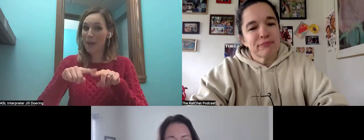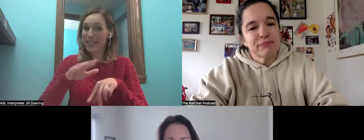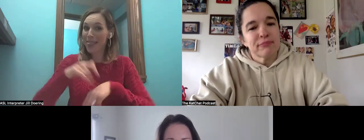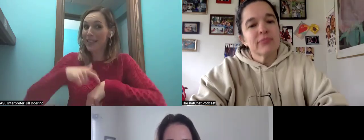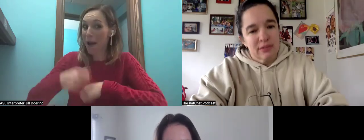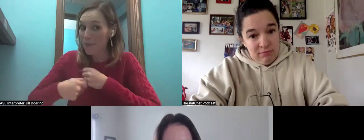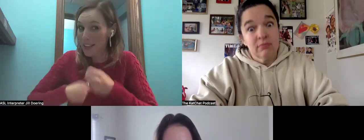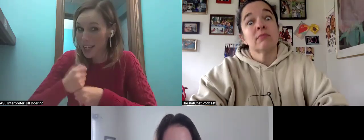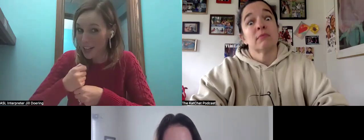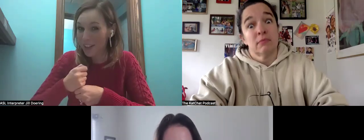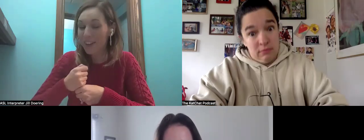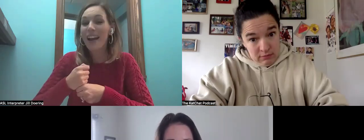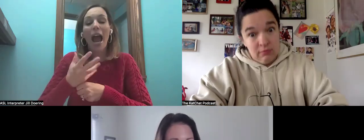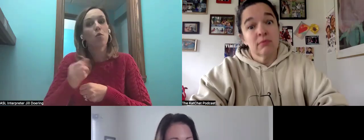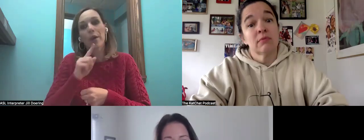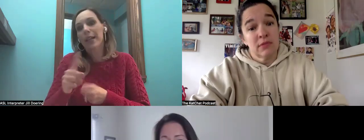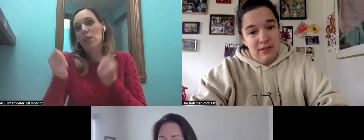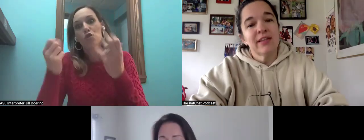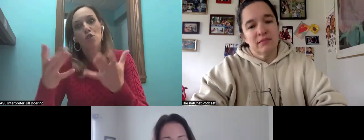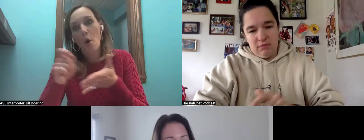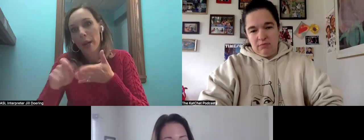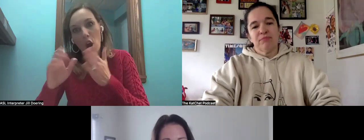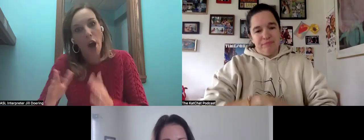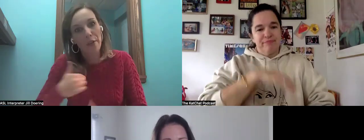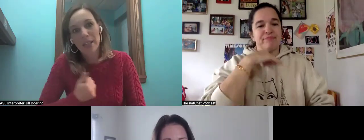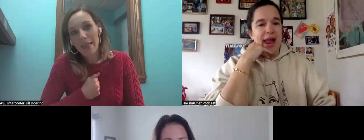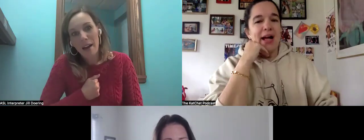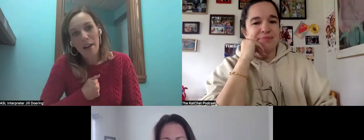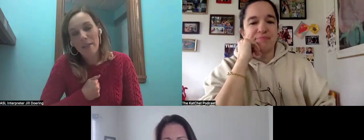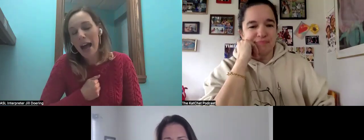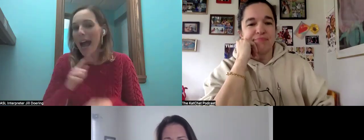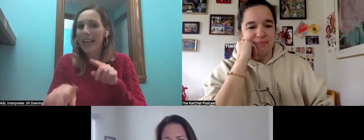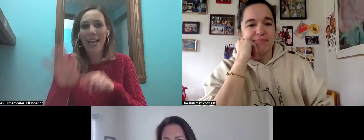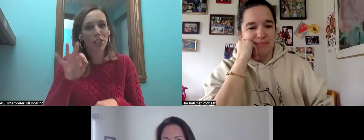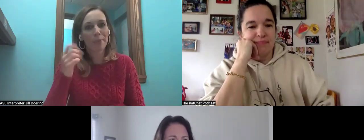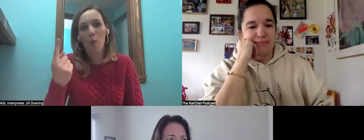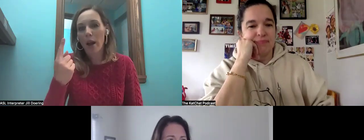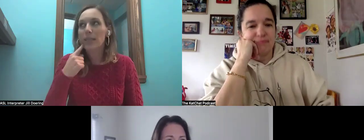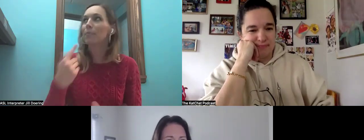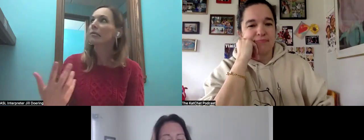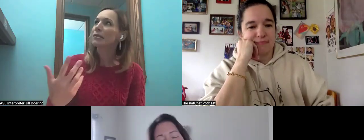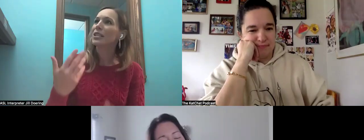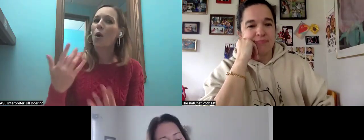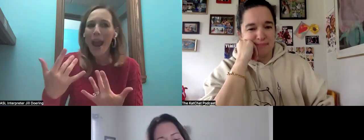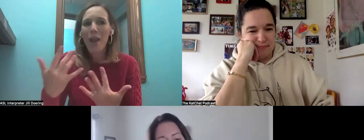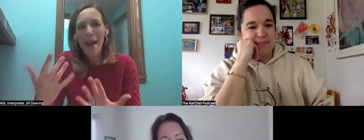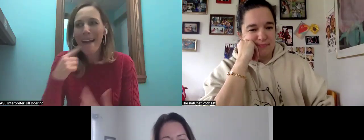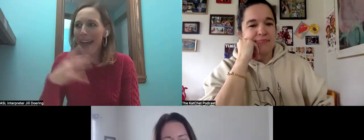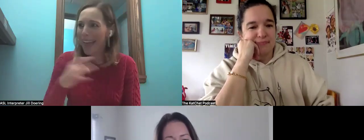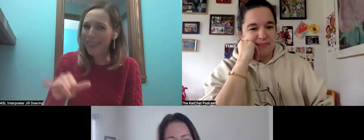there's so many authors that I love. So I can't just pick one because then I'll be like, wait, I like that author too.